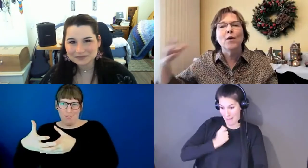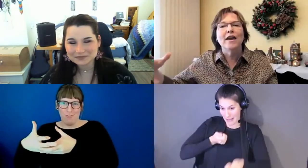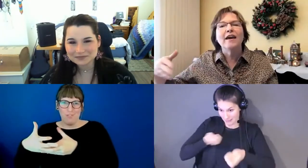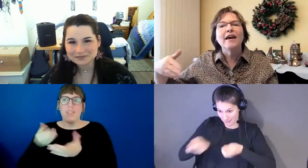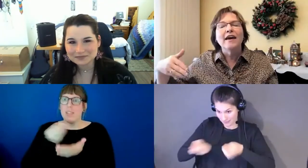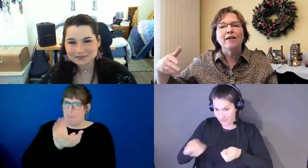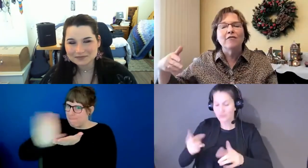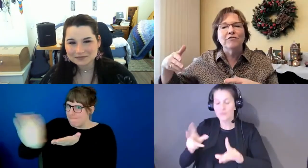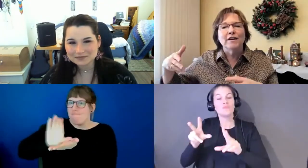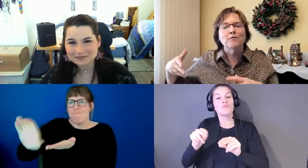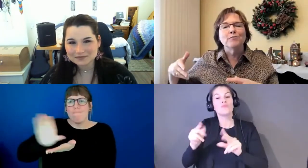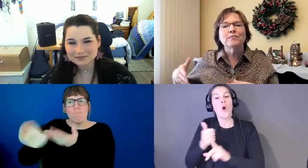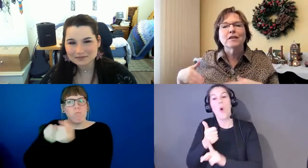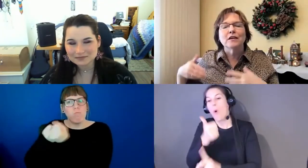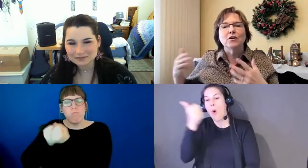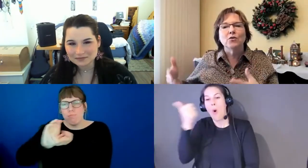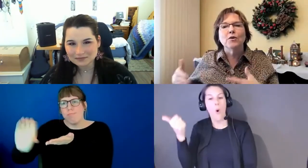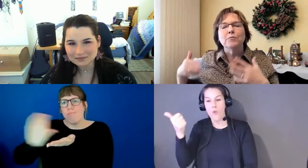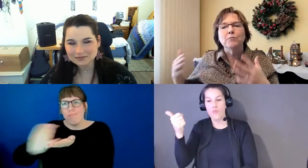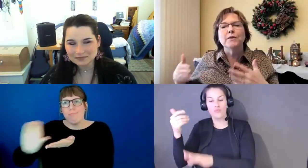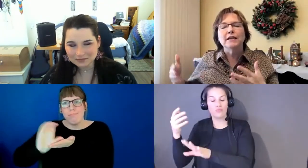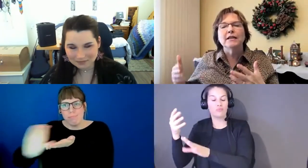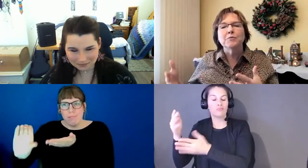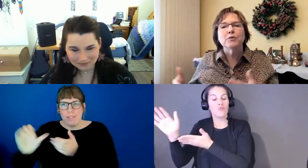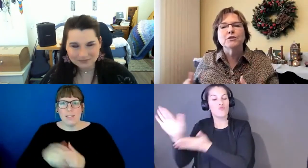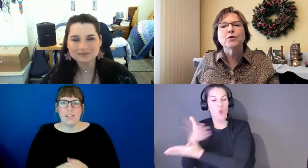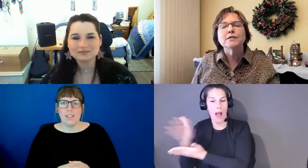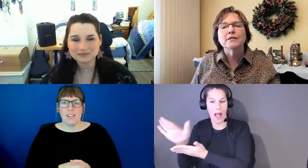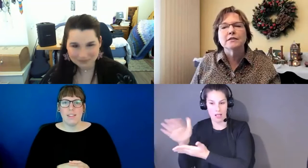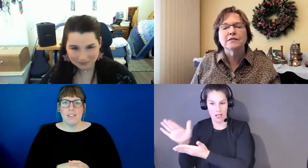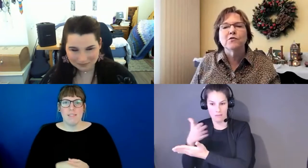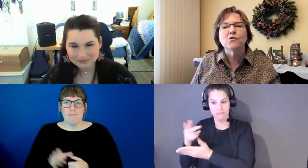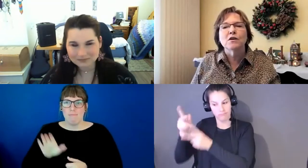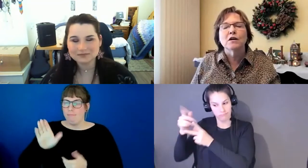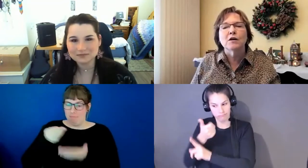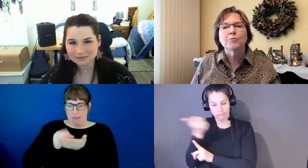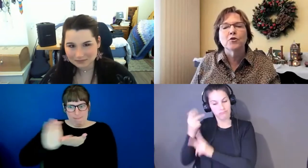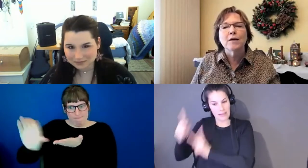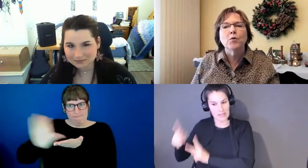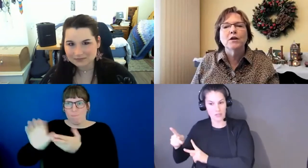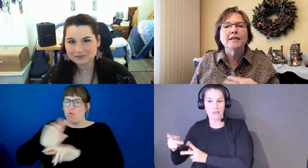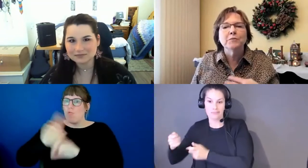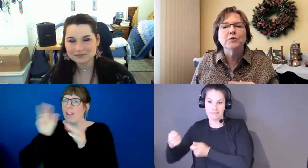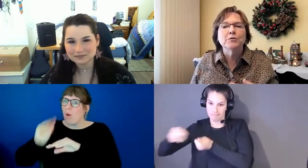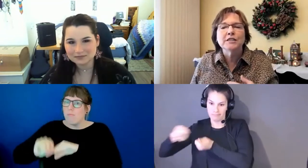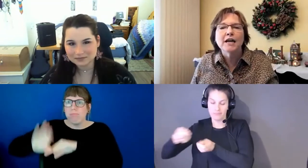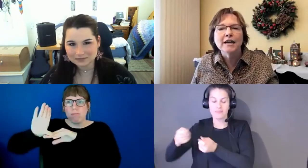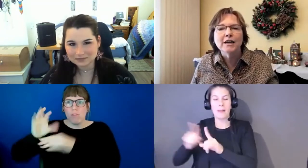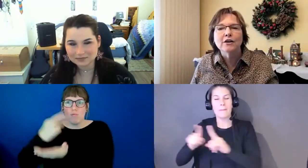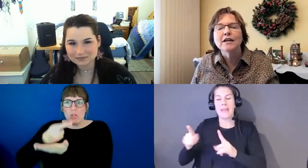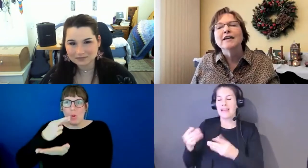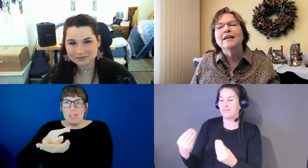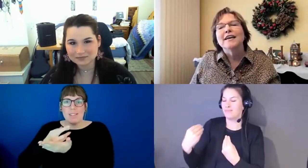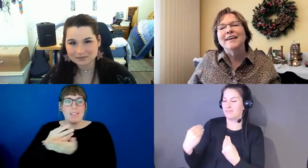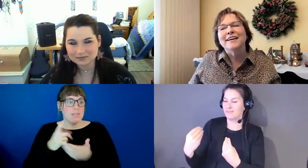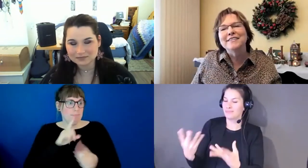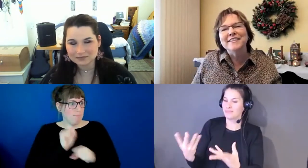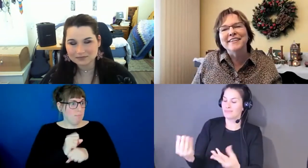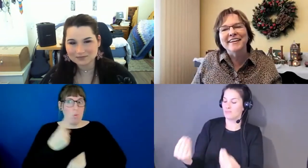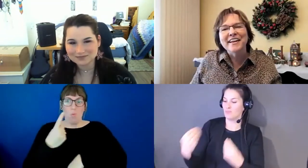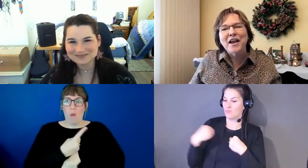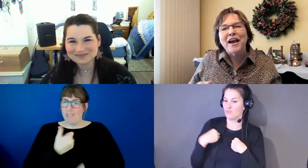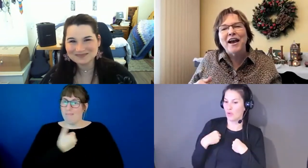a way of, building up the resources for our program. One day I'm going to retire,